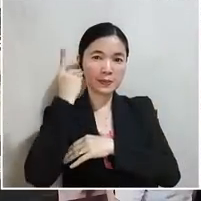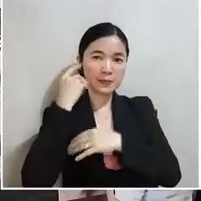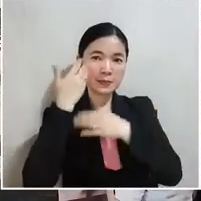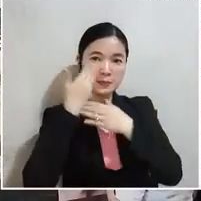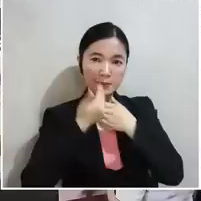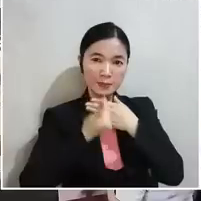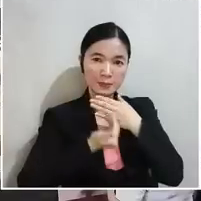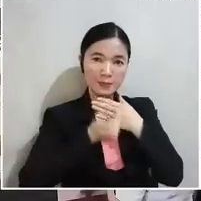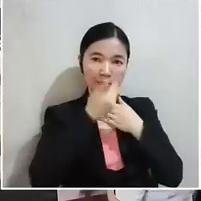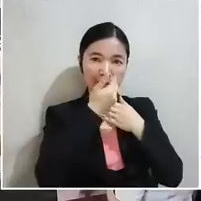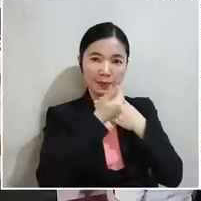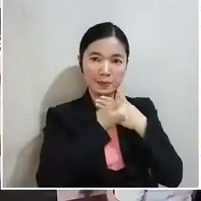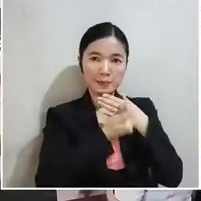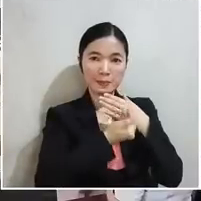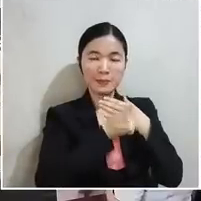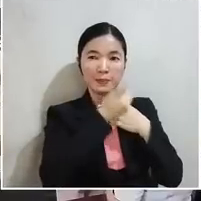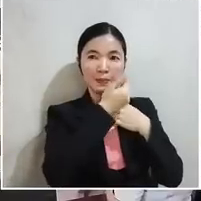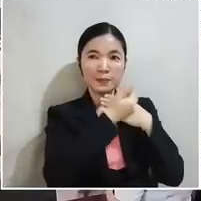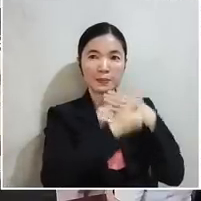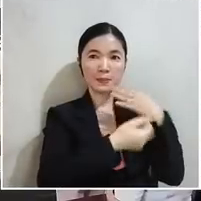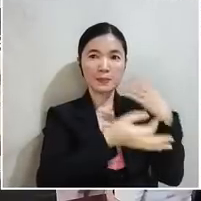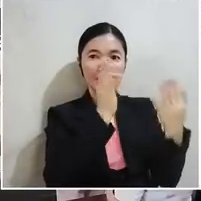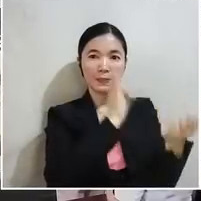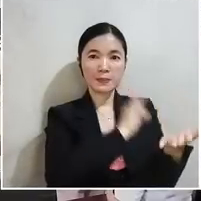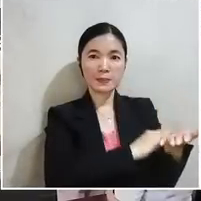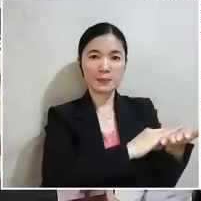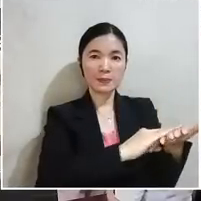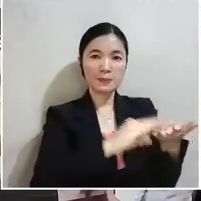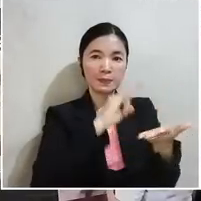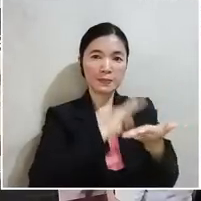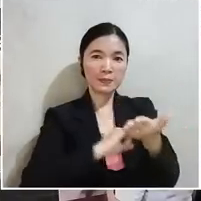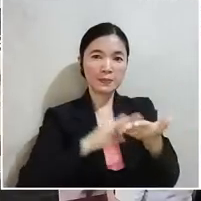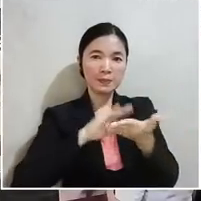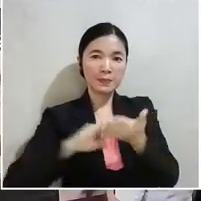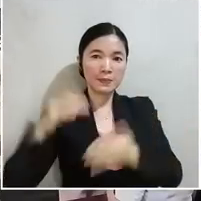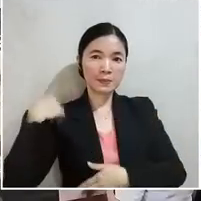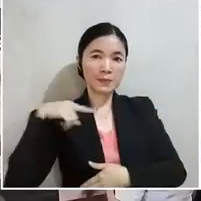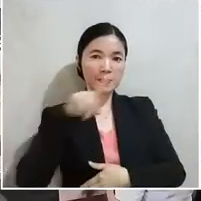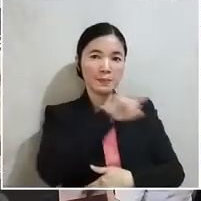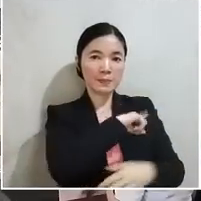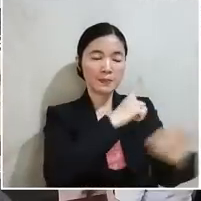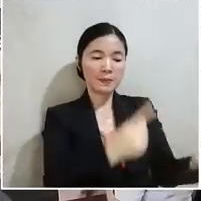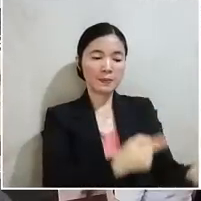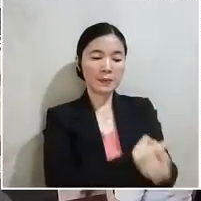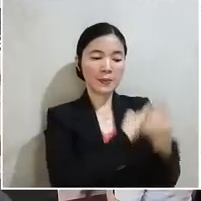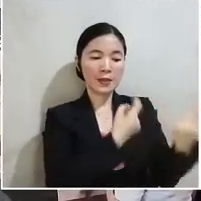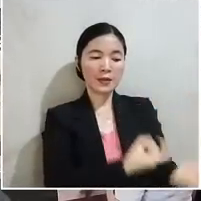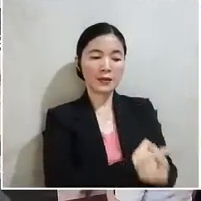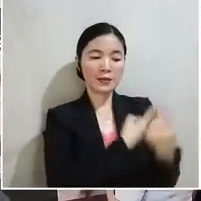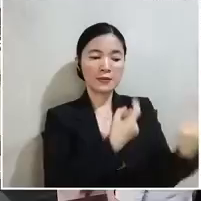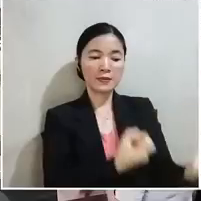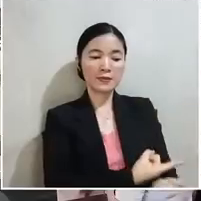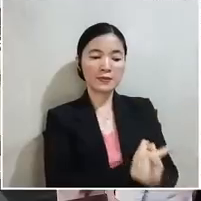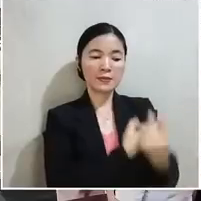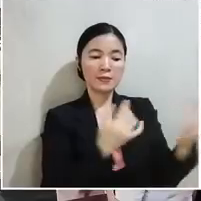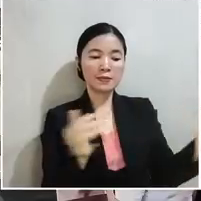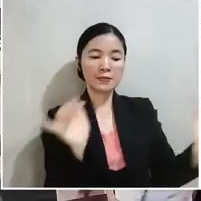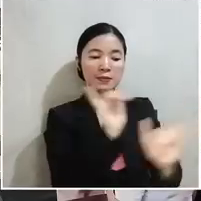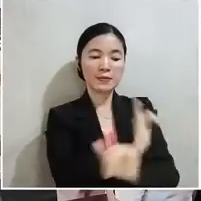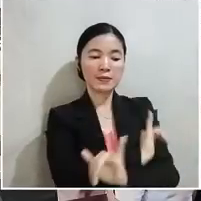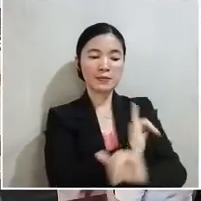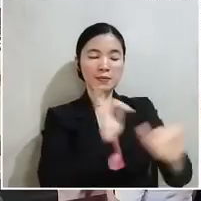daily bread, and forgive us trespasses as